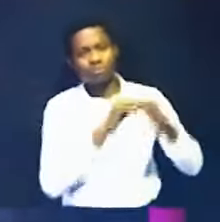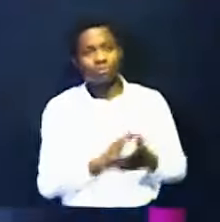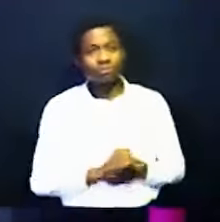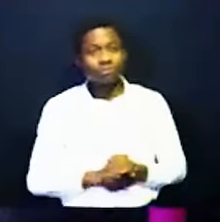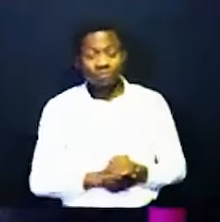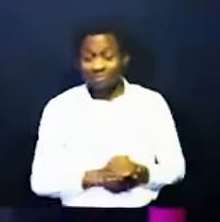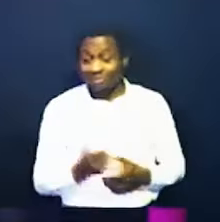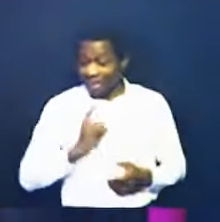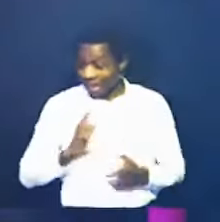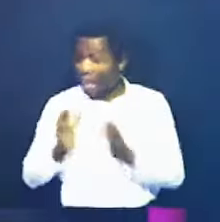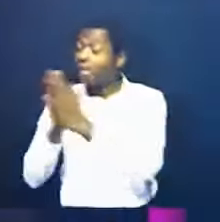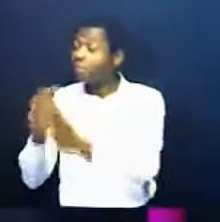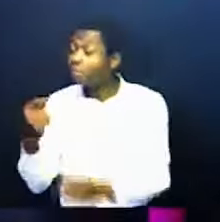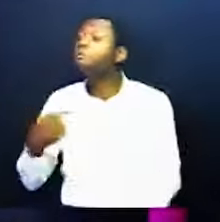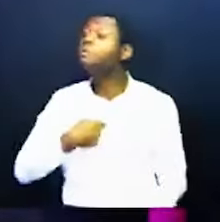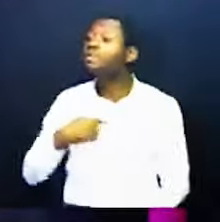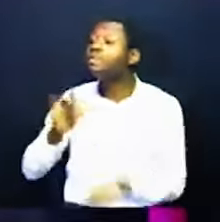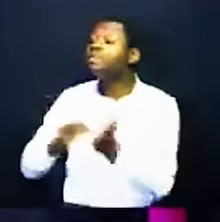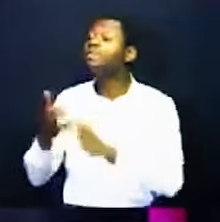Am I Jesus?